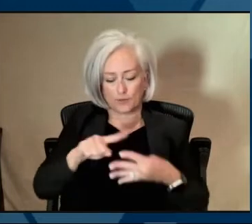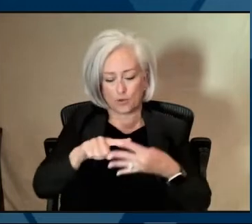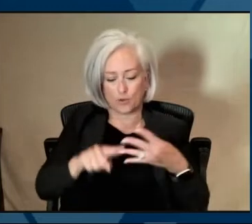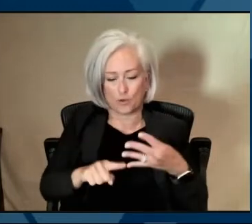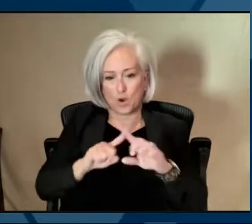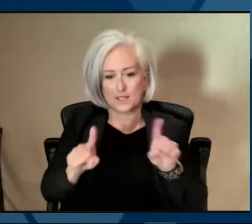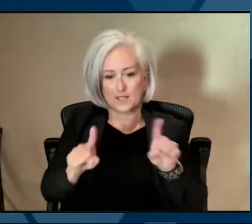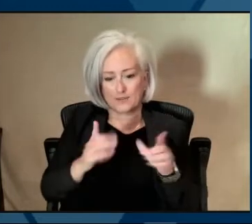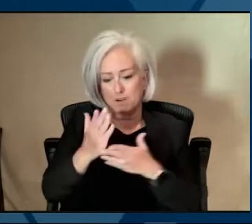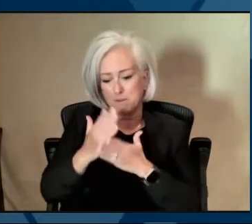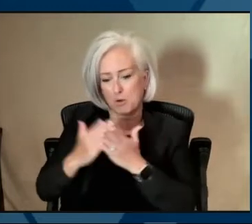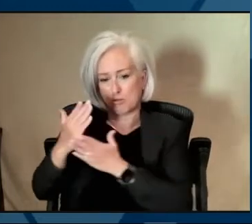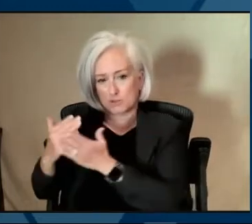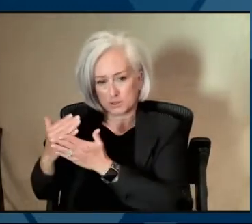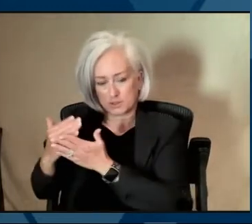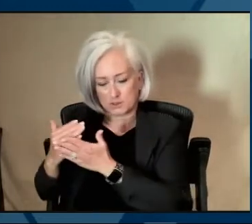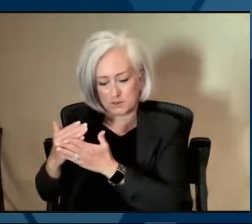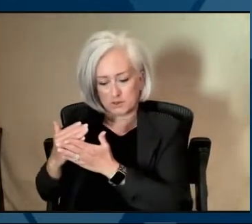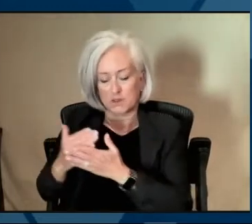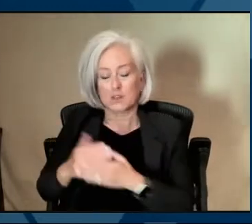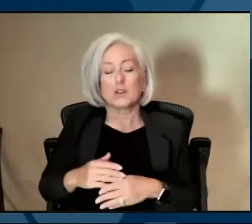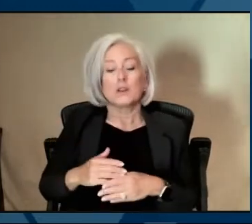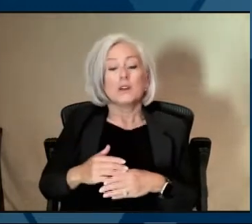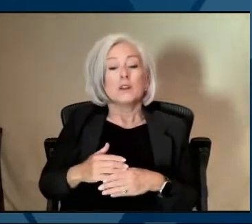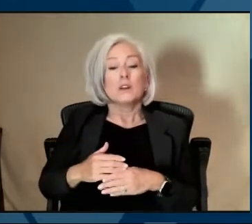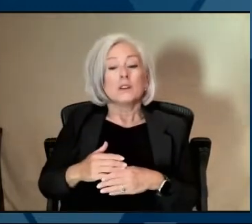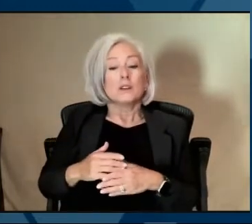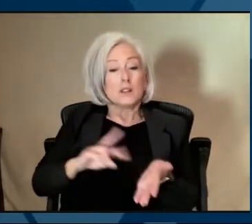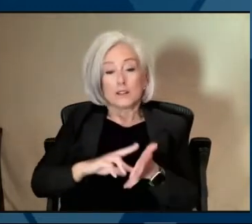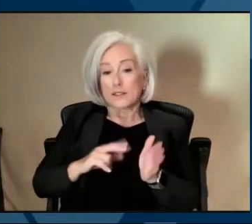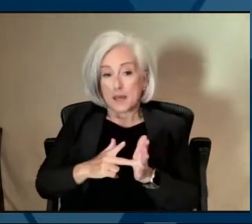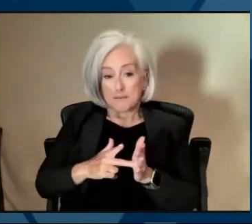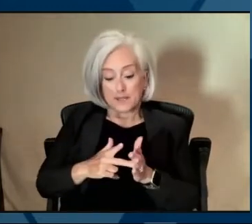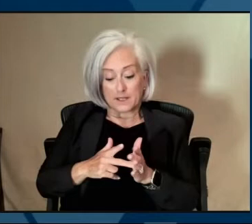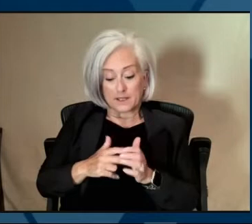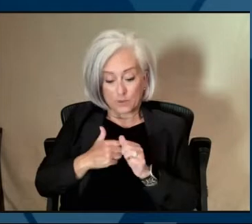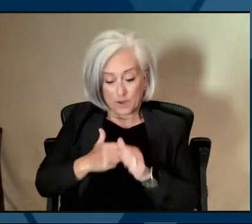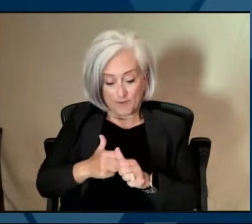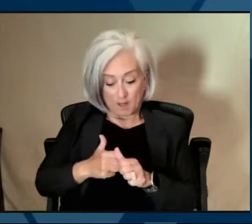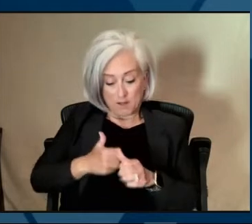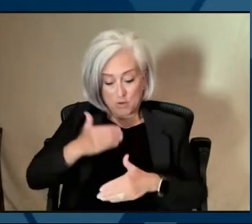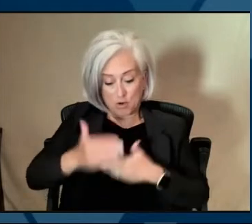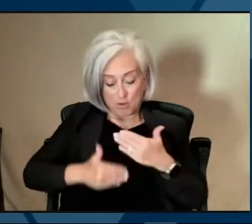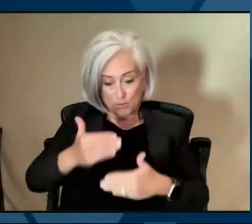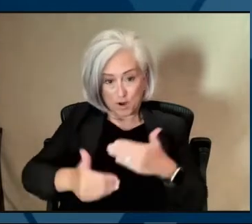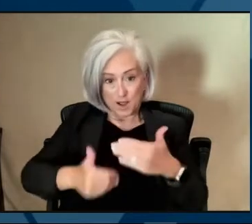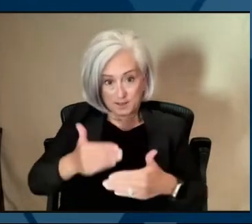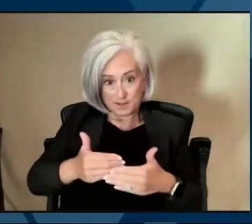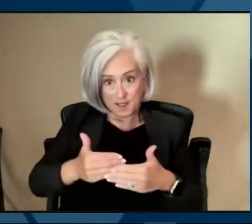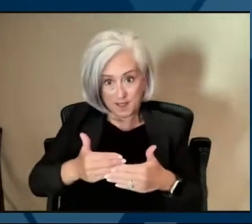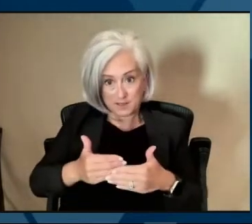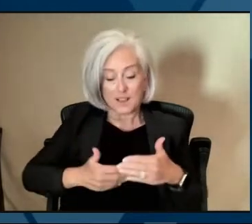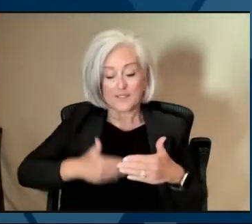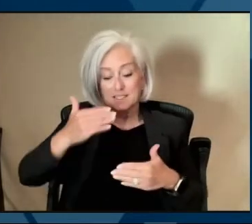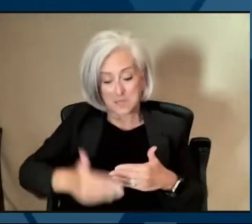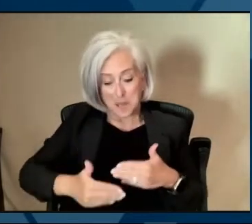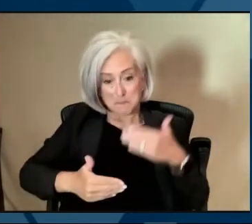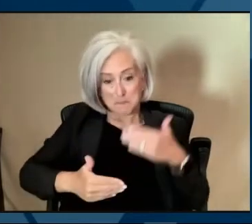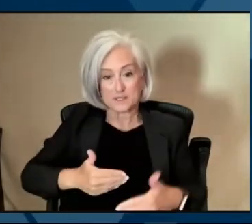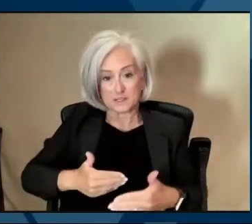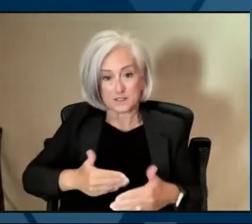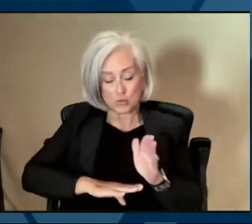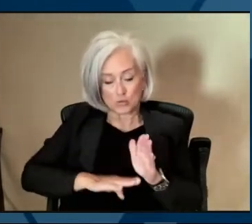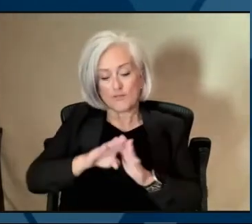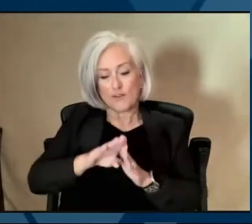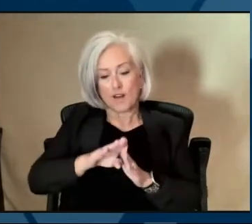these represents a series of steps that we take to evaluate any drug or device, but in particular here, this was pertinent